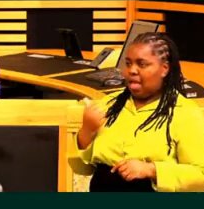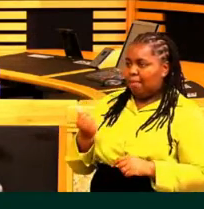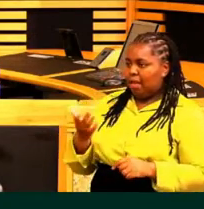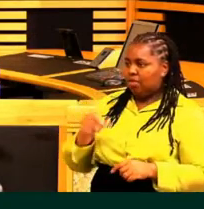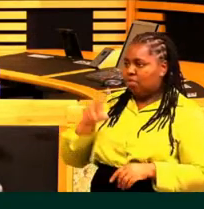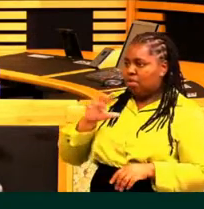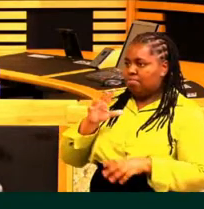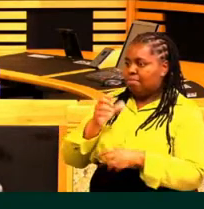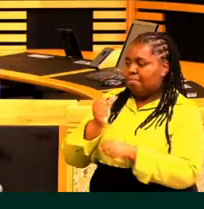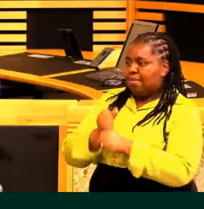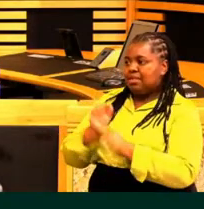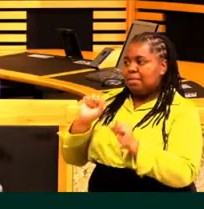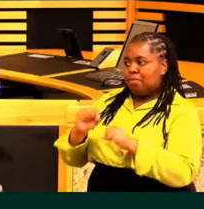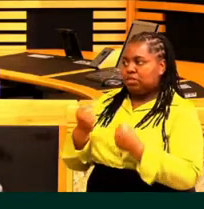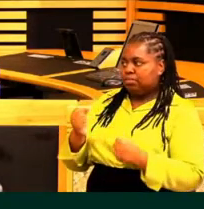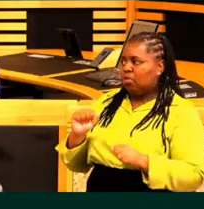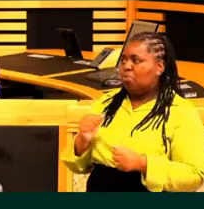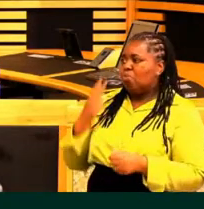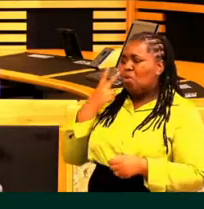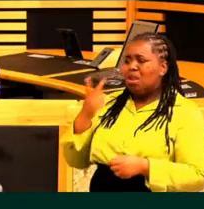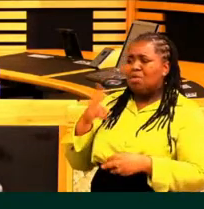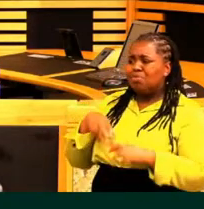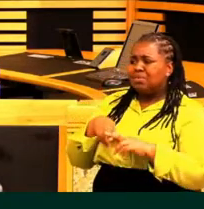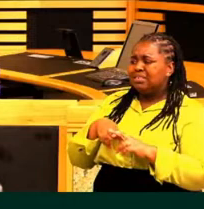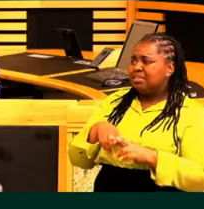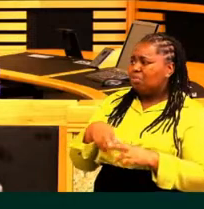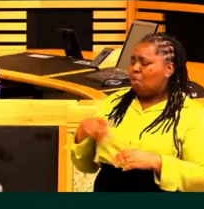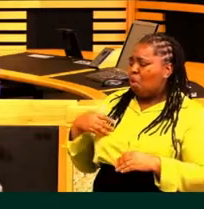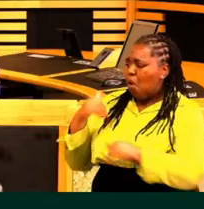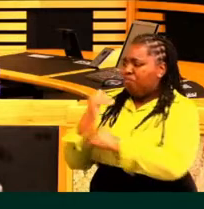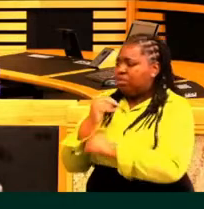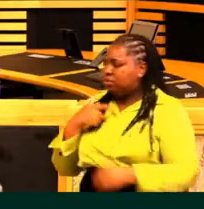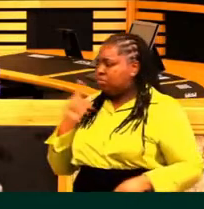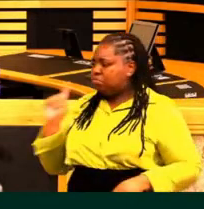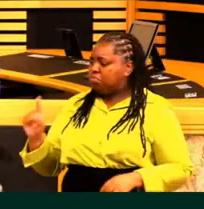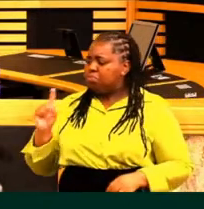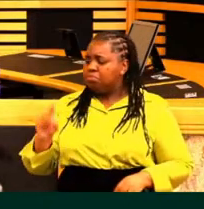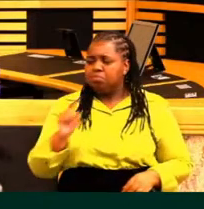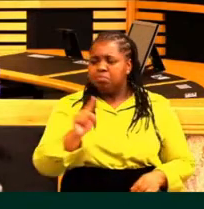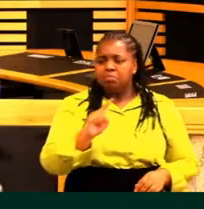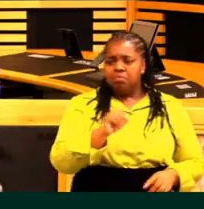not be made impossible from office to office